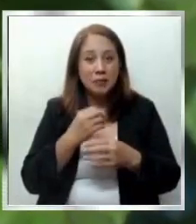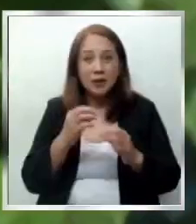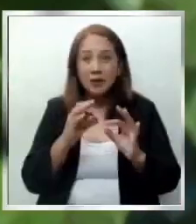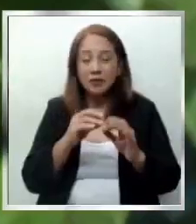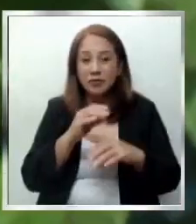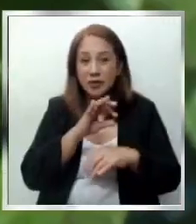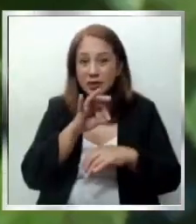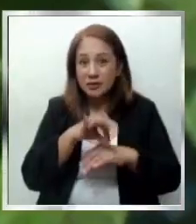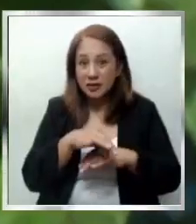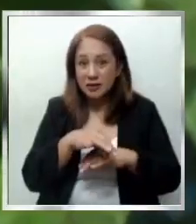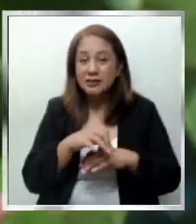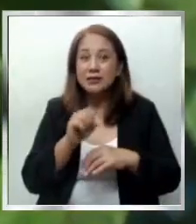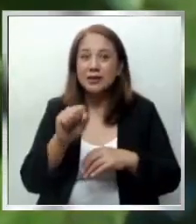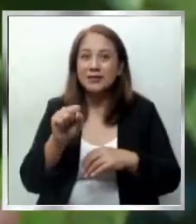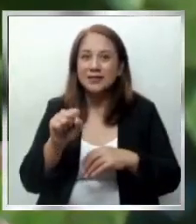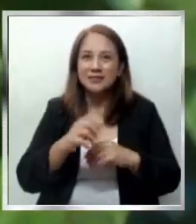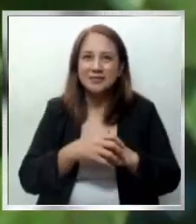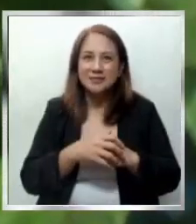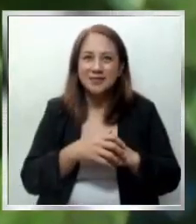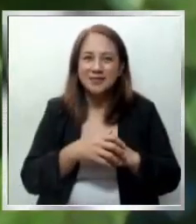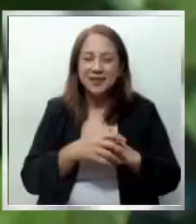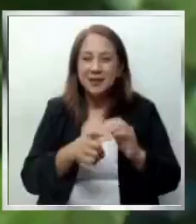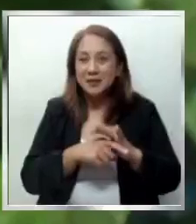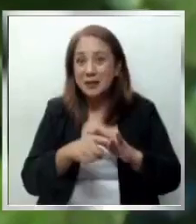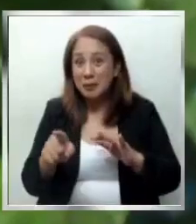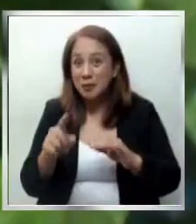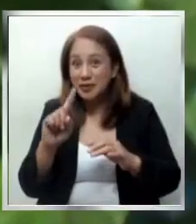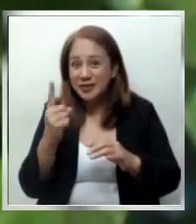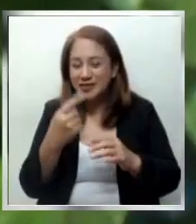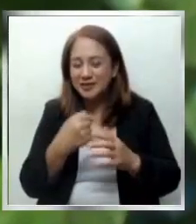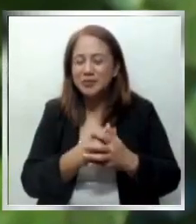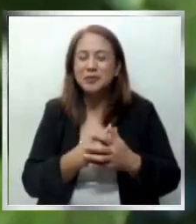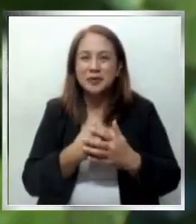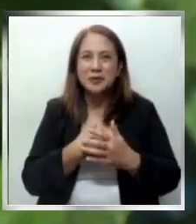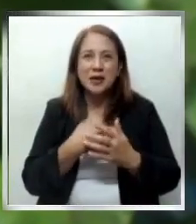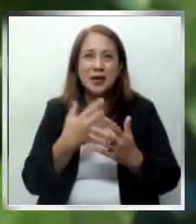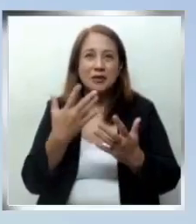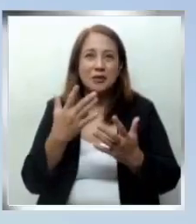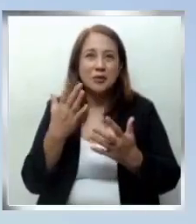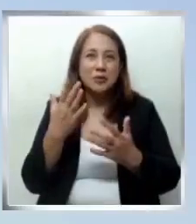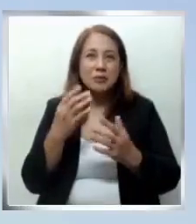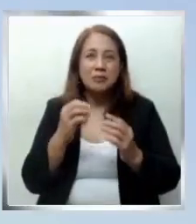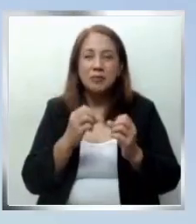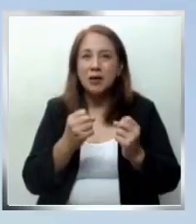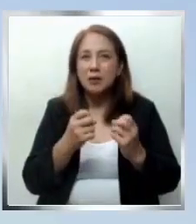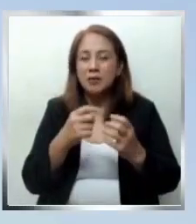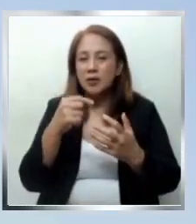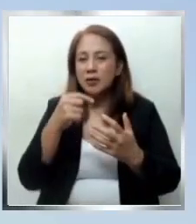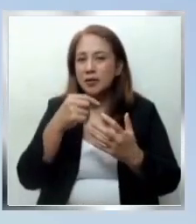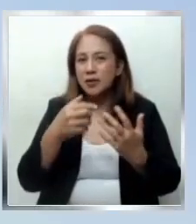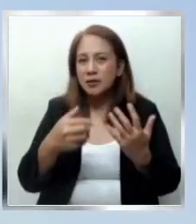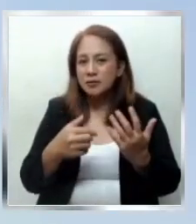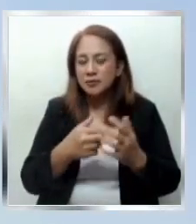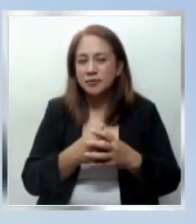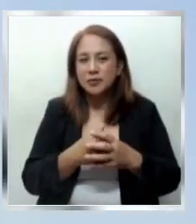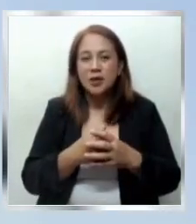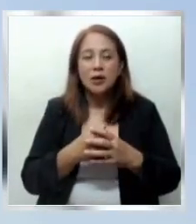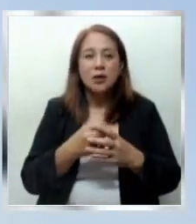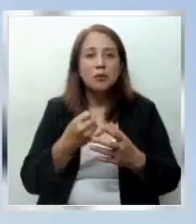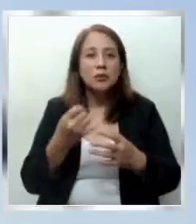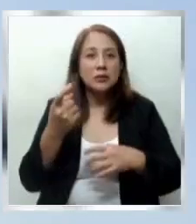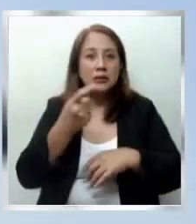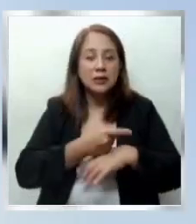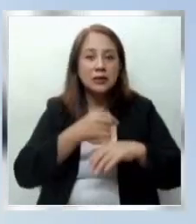eloping, yes. But we're not. So, I don't know. There's so many things. Sa ilang araw na pamamalagi